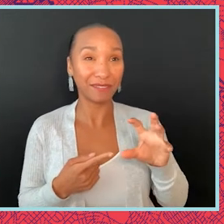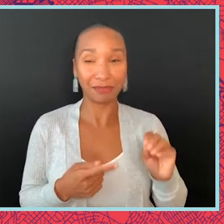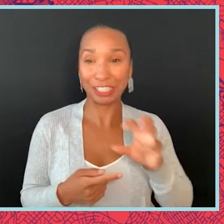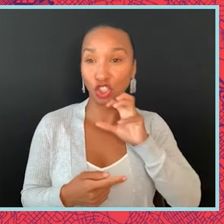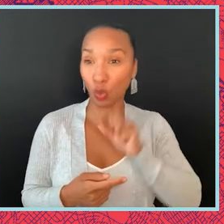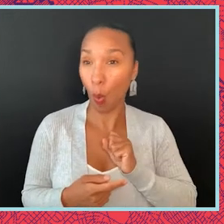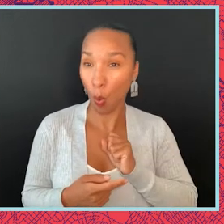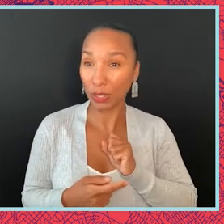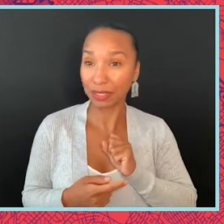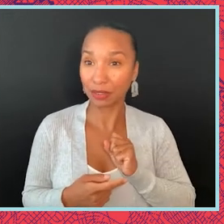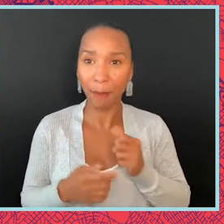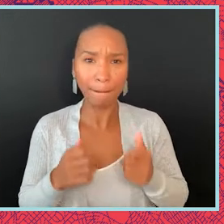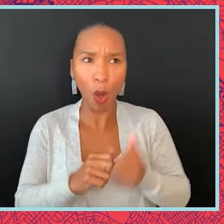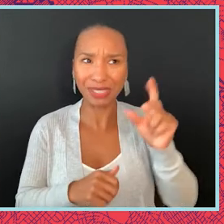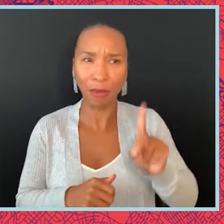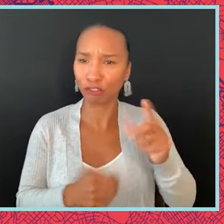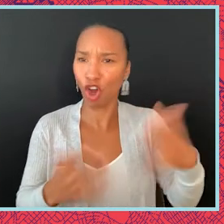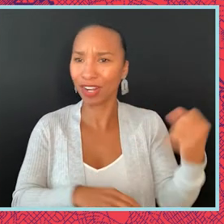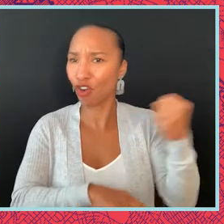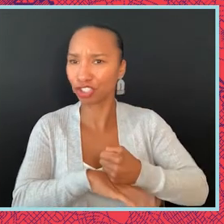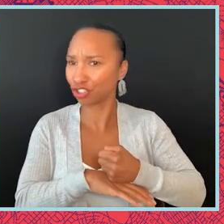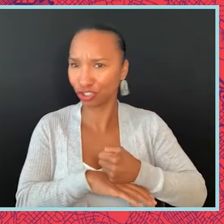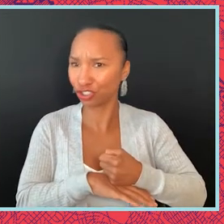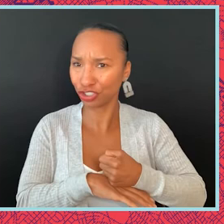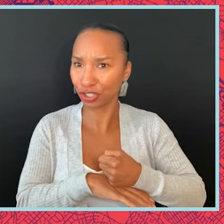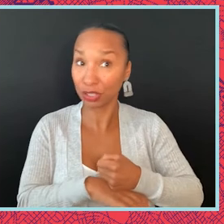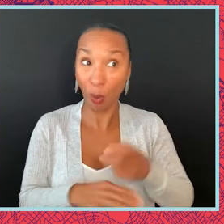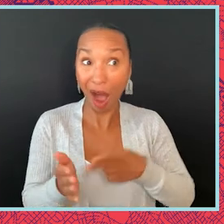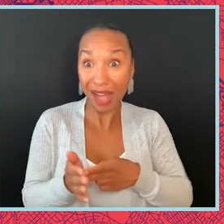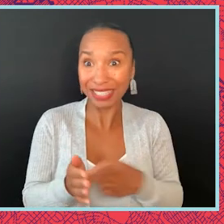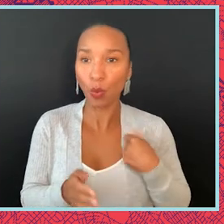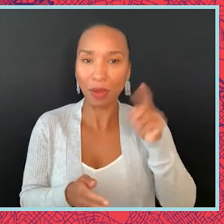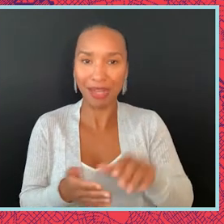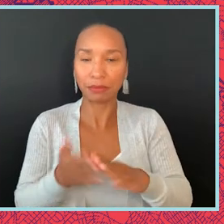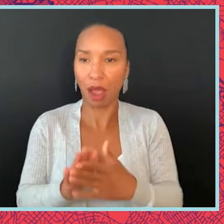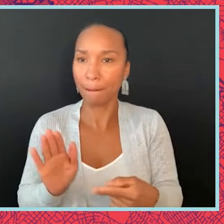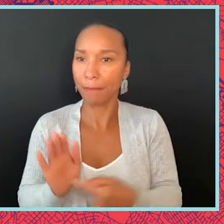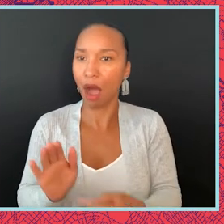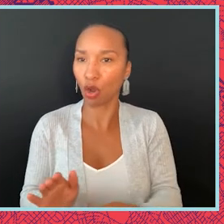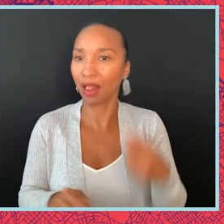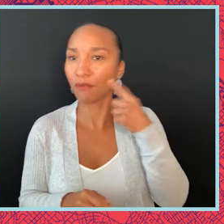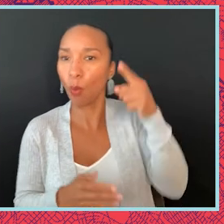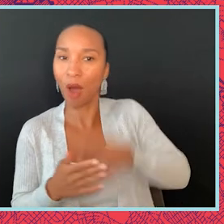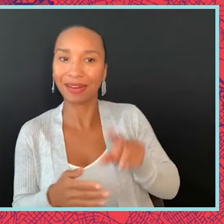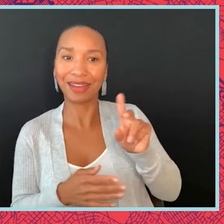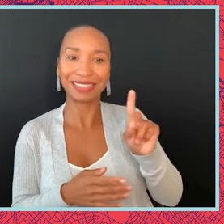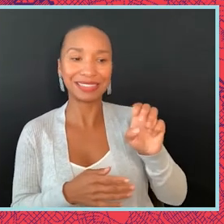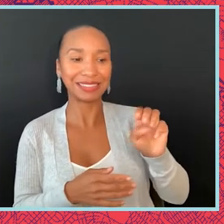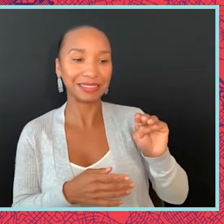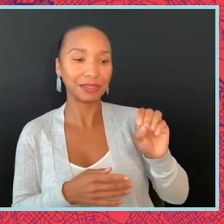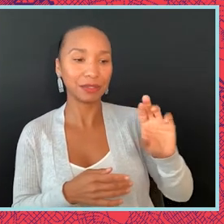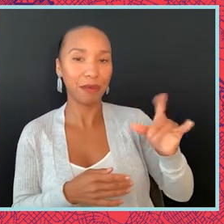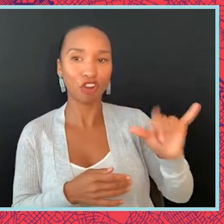about 200 to 250 years old. Many democracies don't last as long, and truth be told, we have to be the model and example for what a